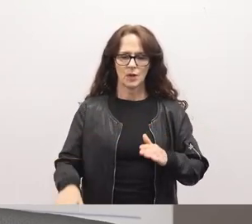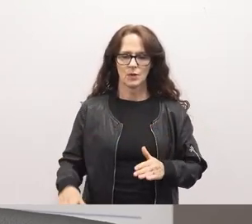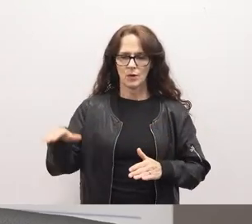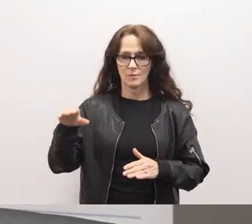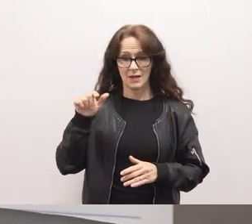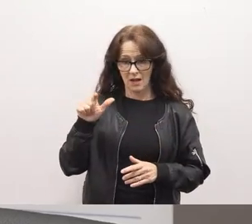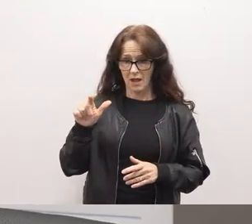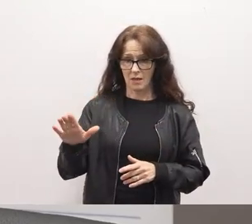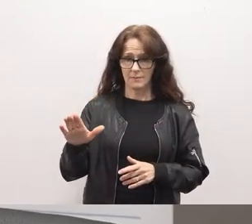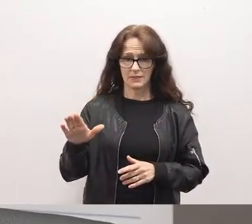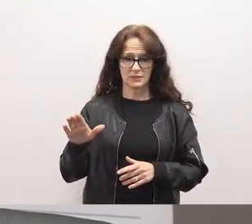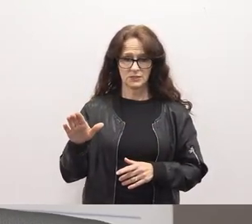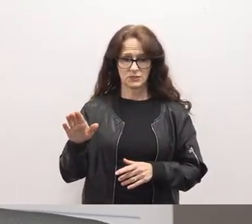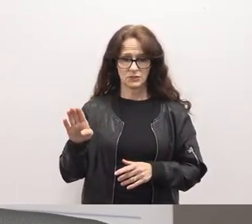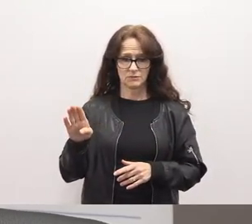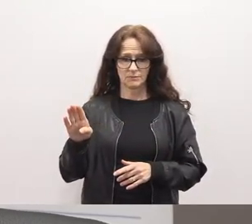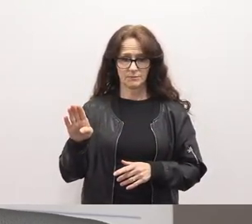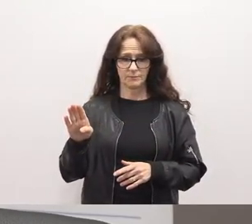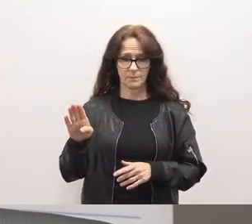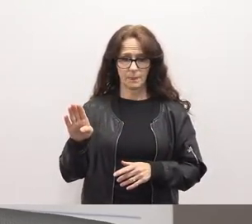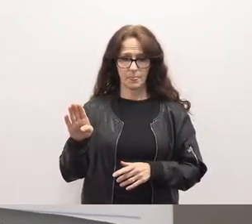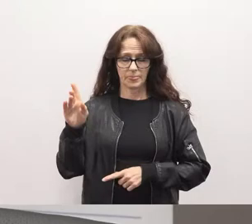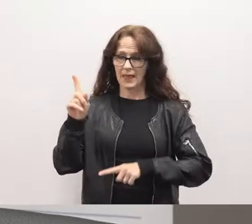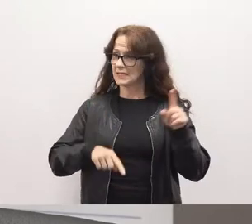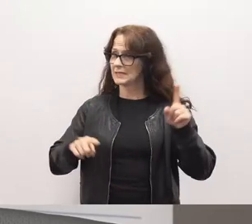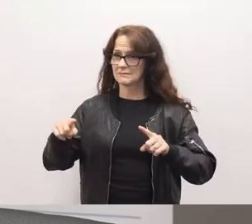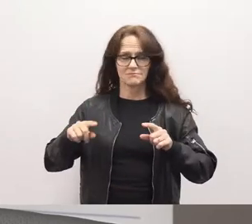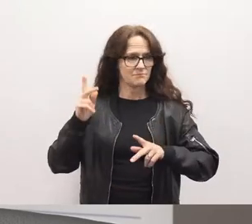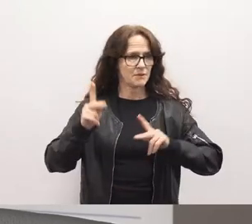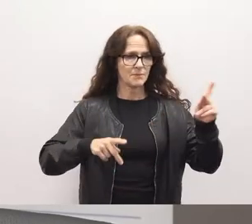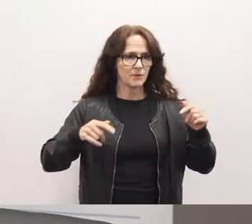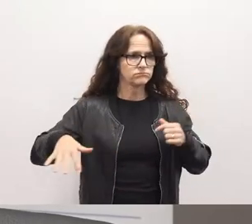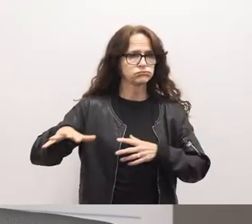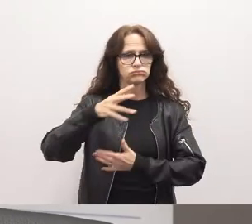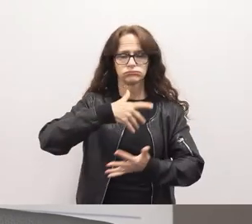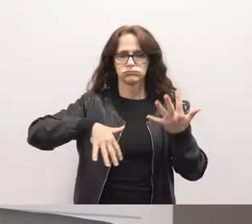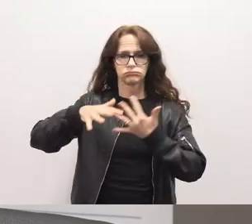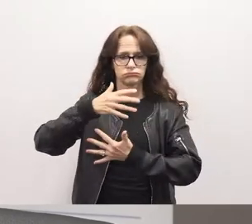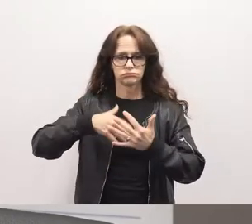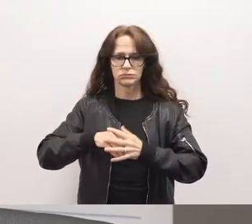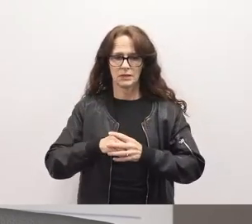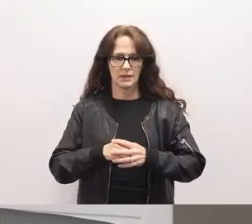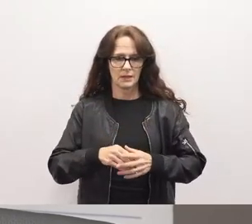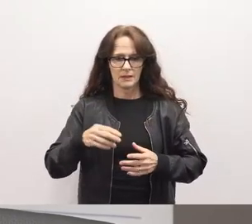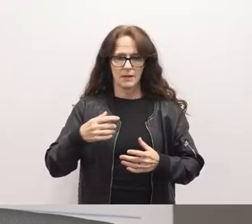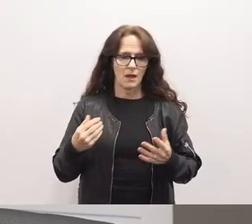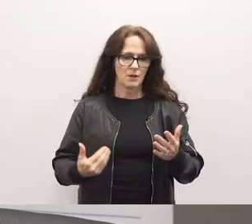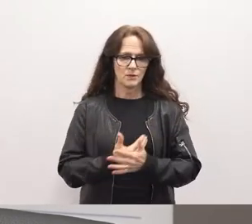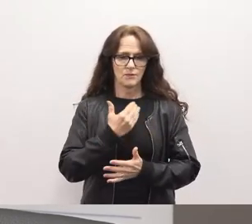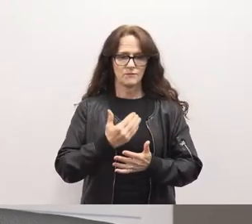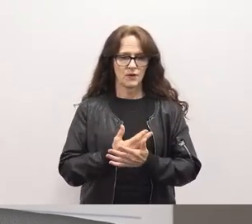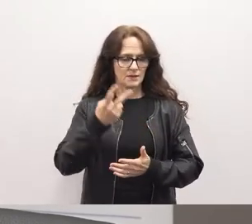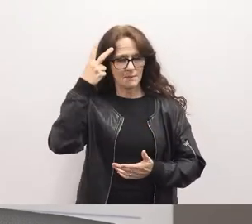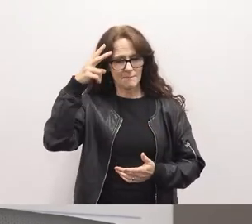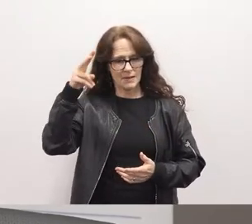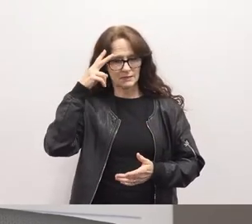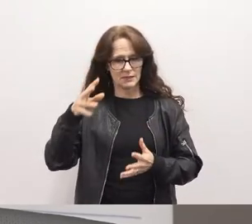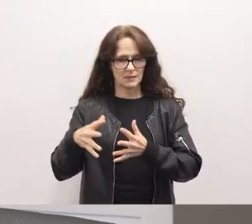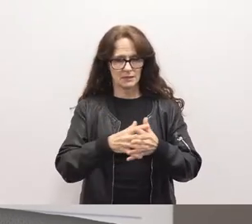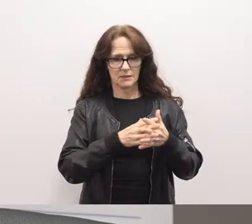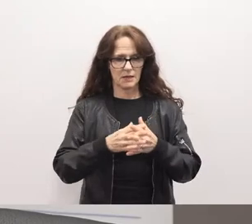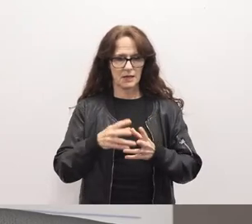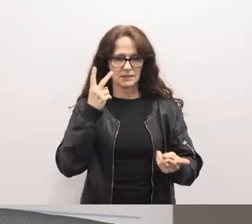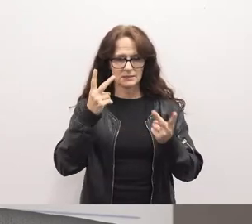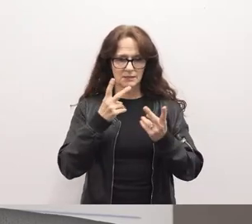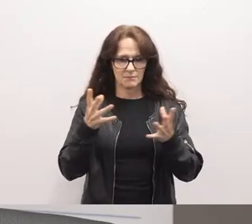Long Beach, I grew up from people from all walks of life. As a first-generation Mexican-American, I never saw much